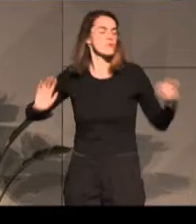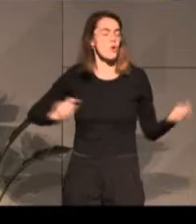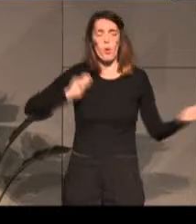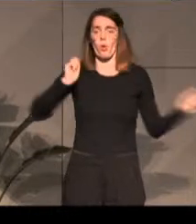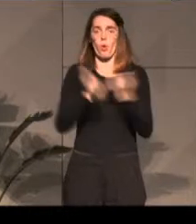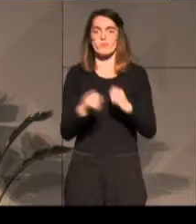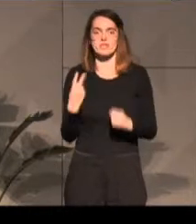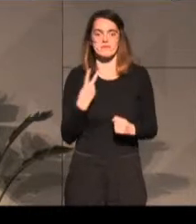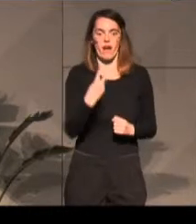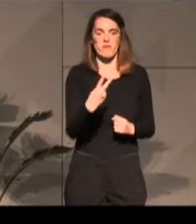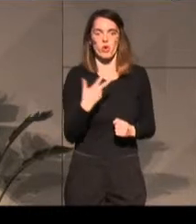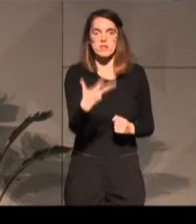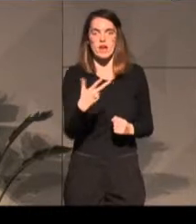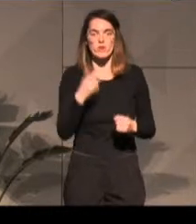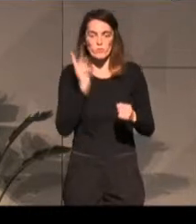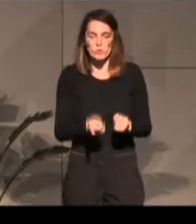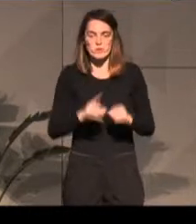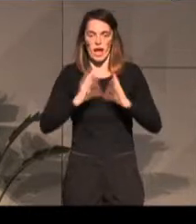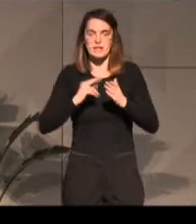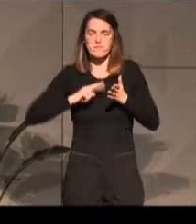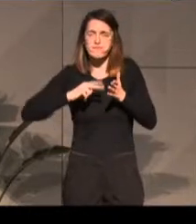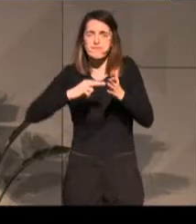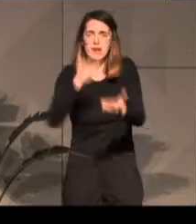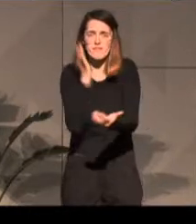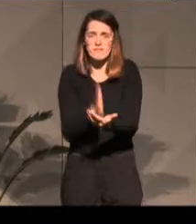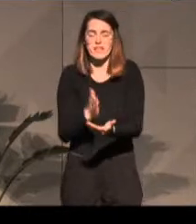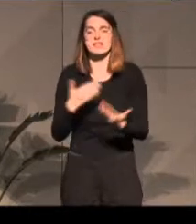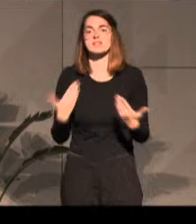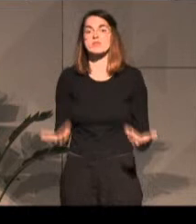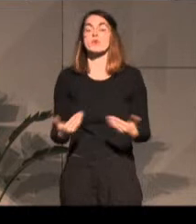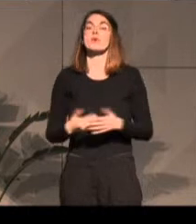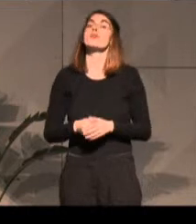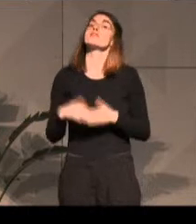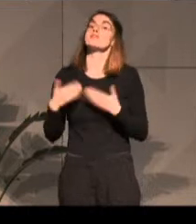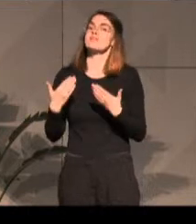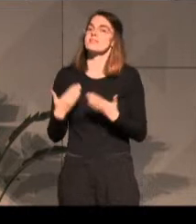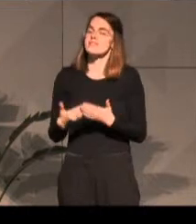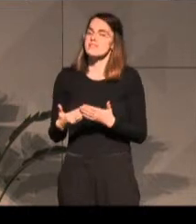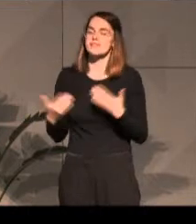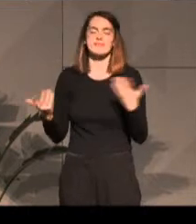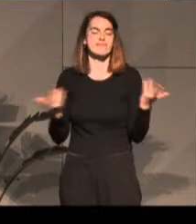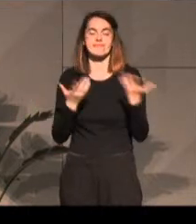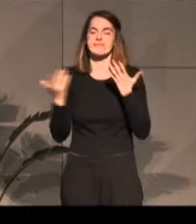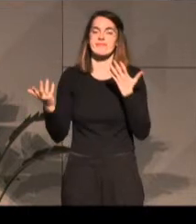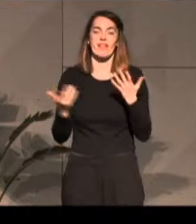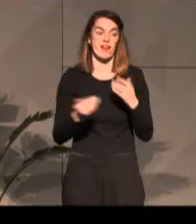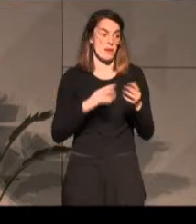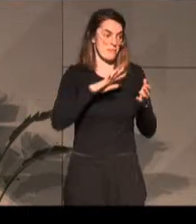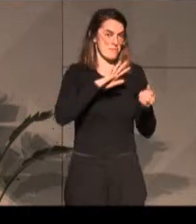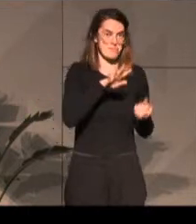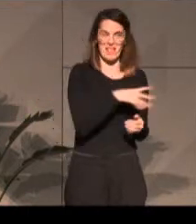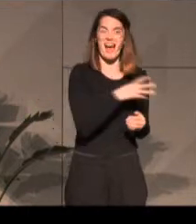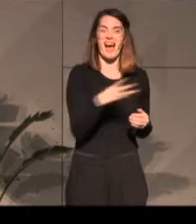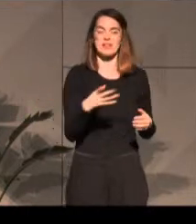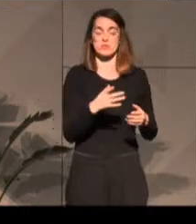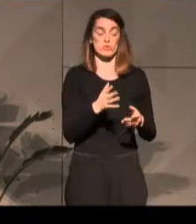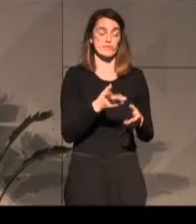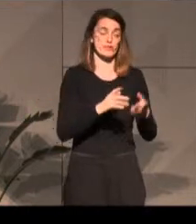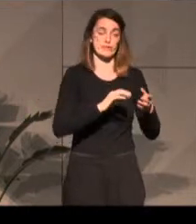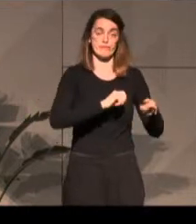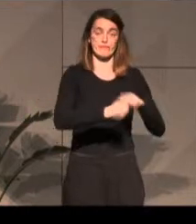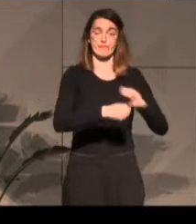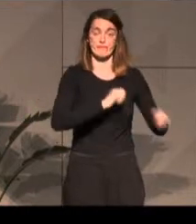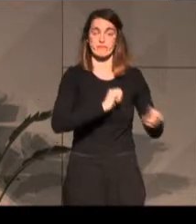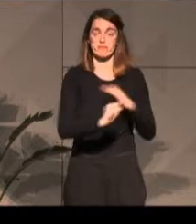became available very fast, and all the milestones that you usually need to plan for the deployment of these vessels were